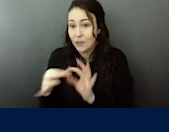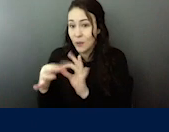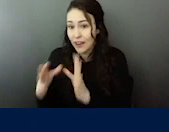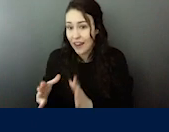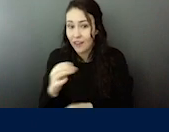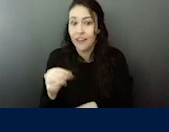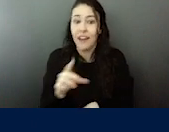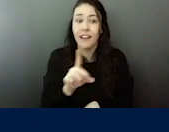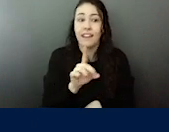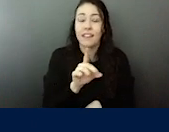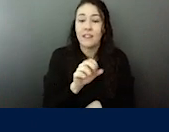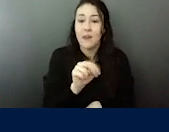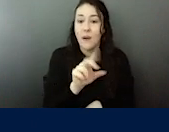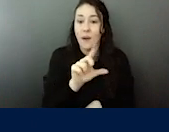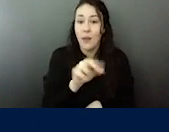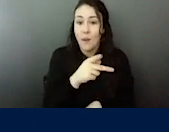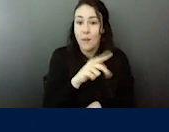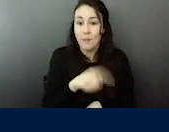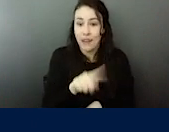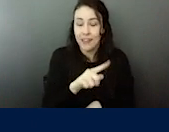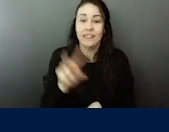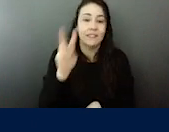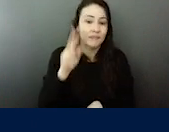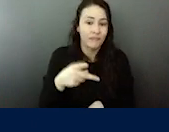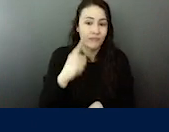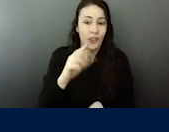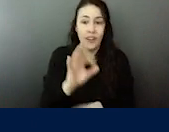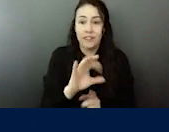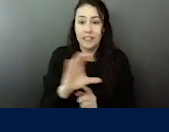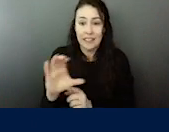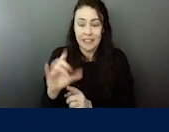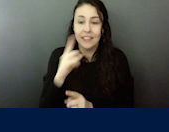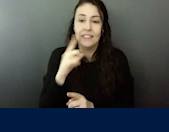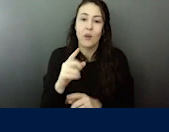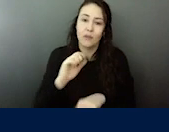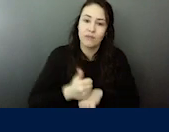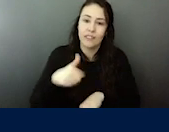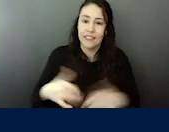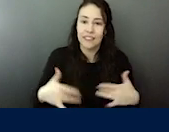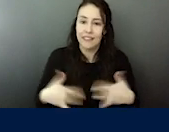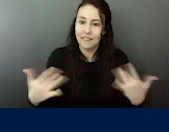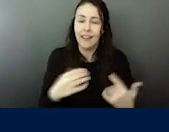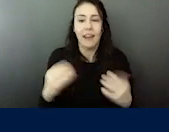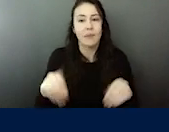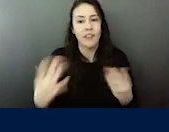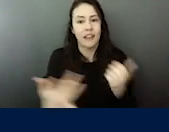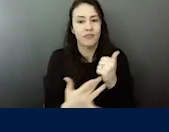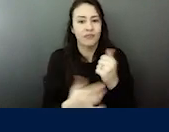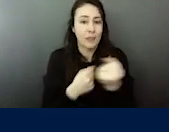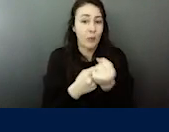Lopez, vice president of instruction at Fresno City College, for organizing this event and providing technical support 3 years in a